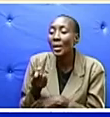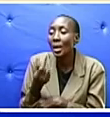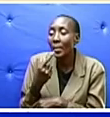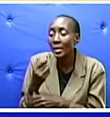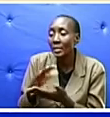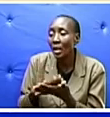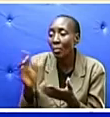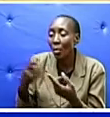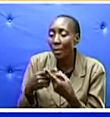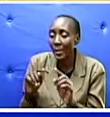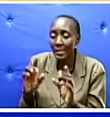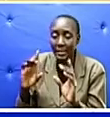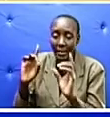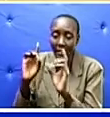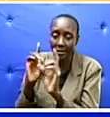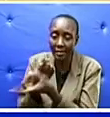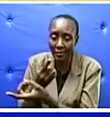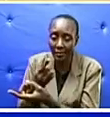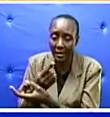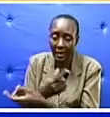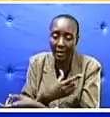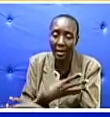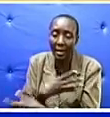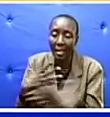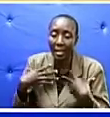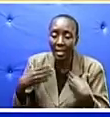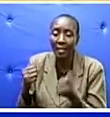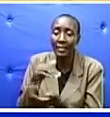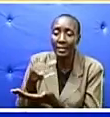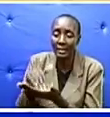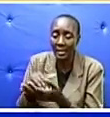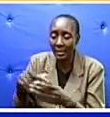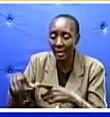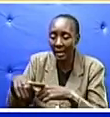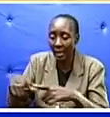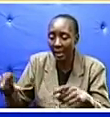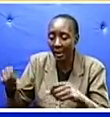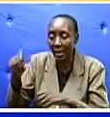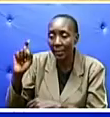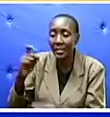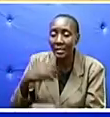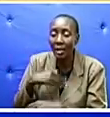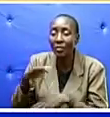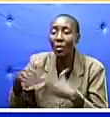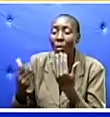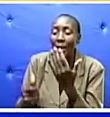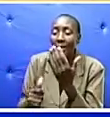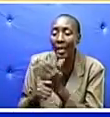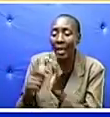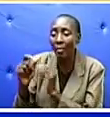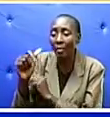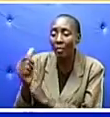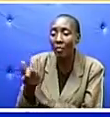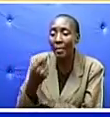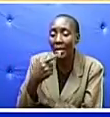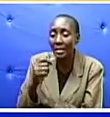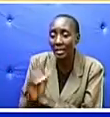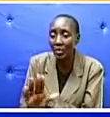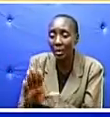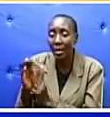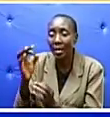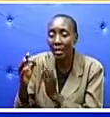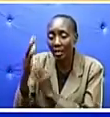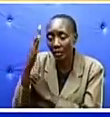another facility. You must have a card or the name of your ARVs. And if you know